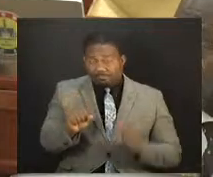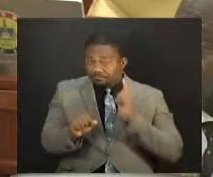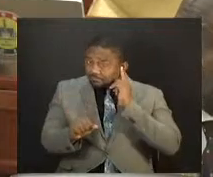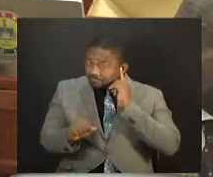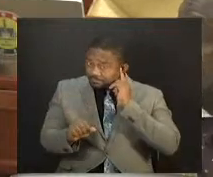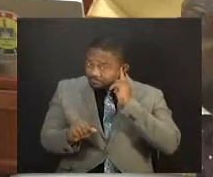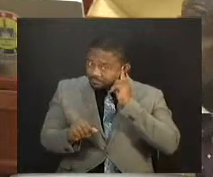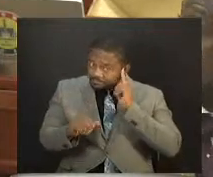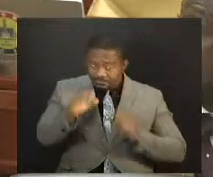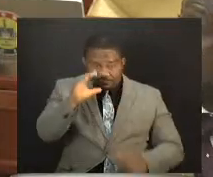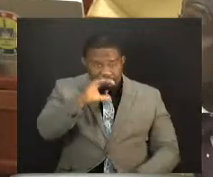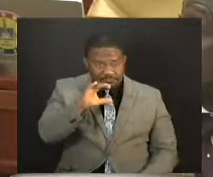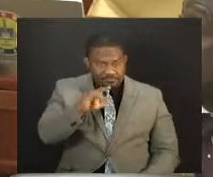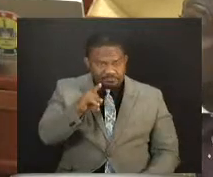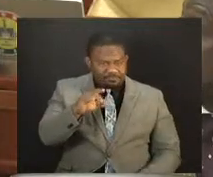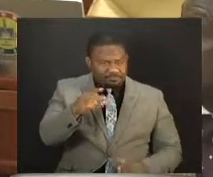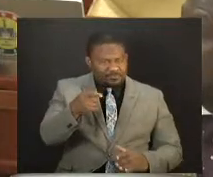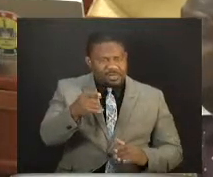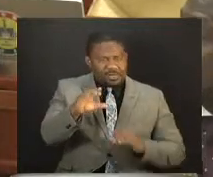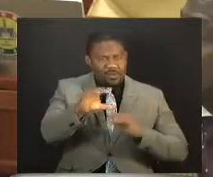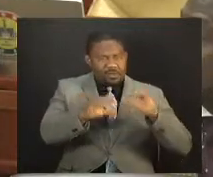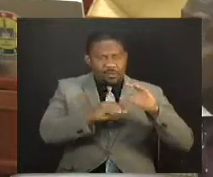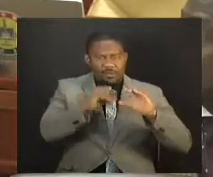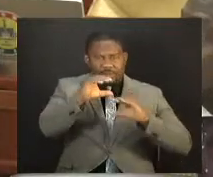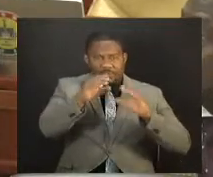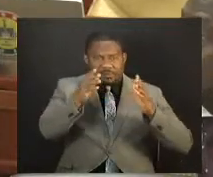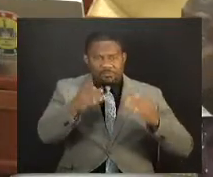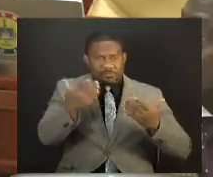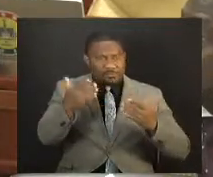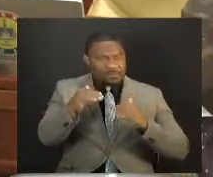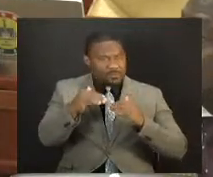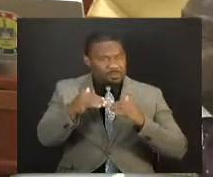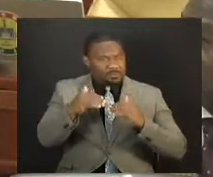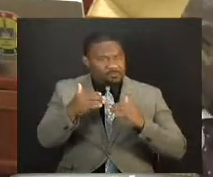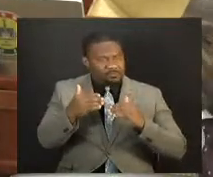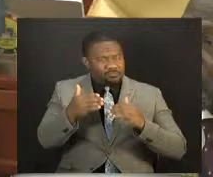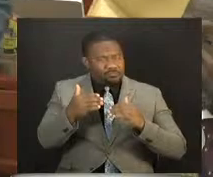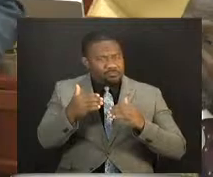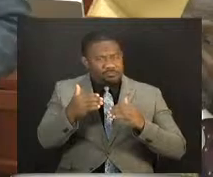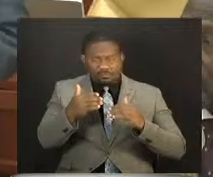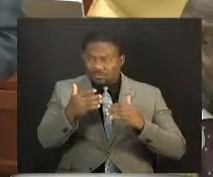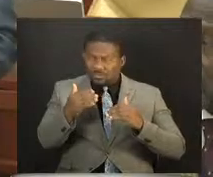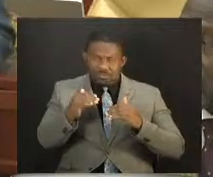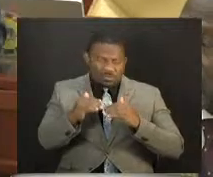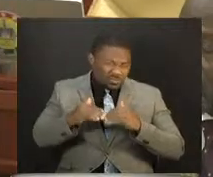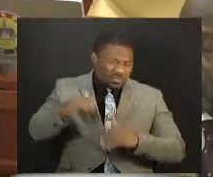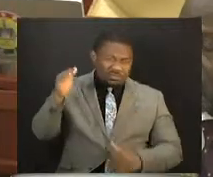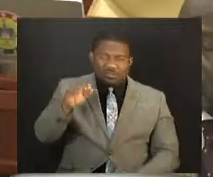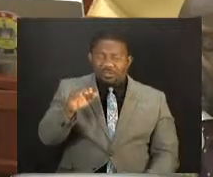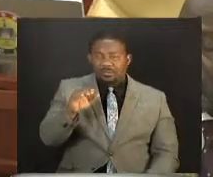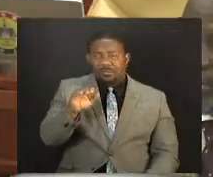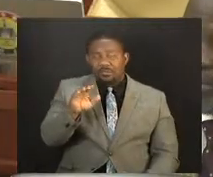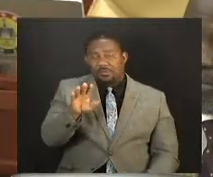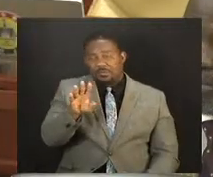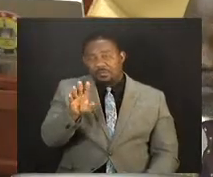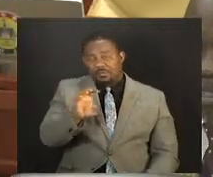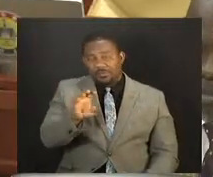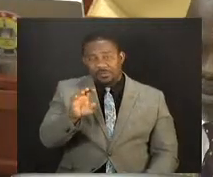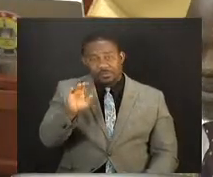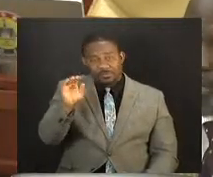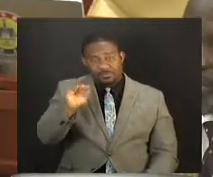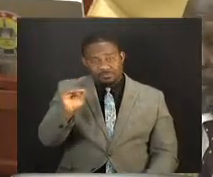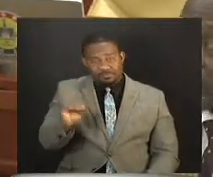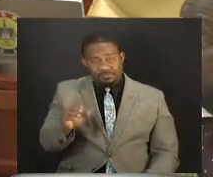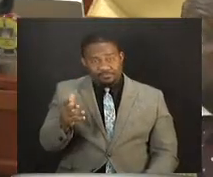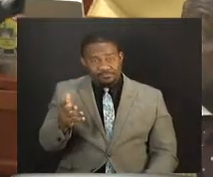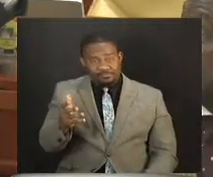the contractor comes to tell us that he will contract it at a figure 50% above what our engineers are saying. And we went